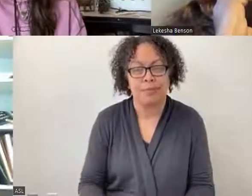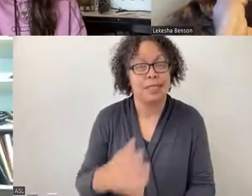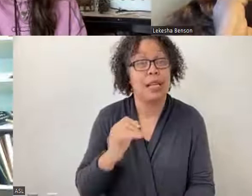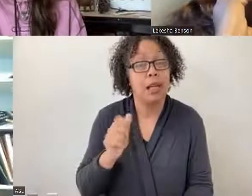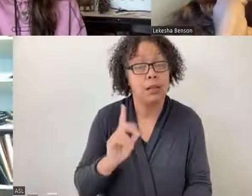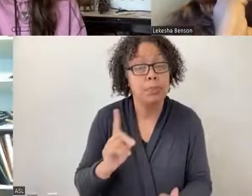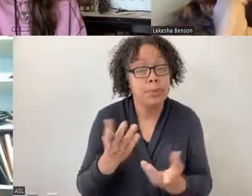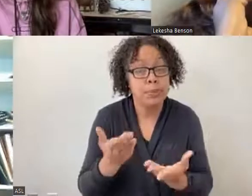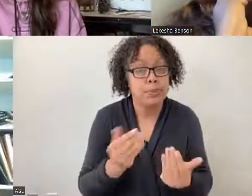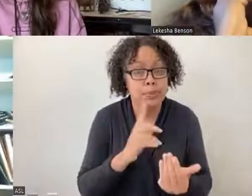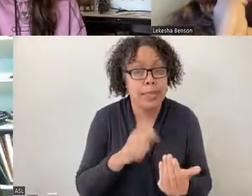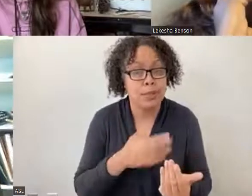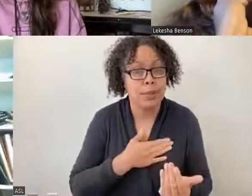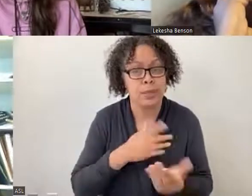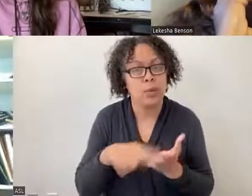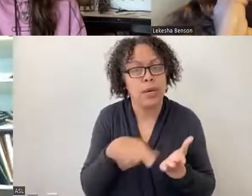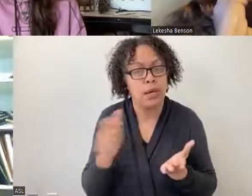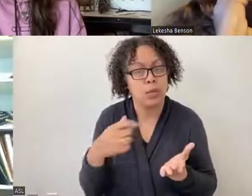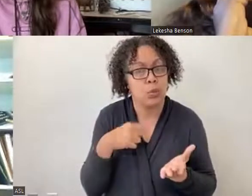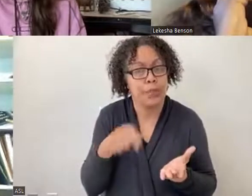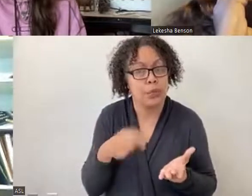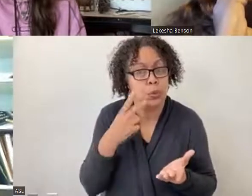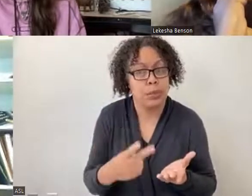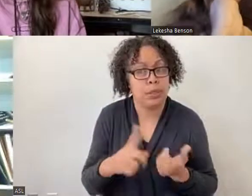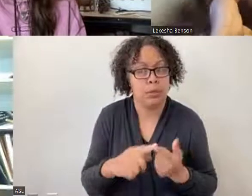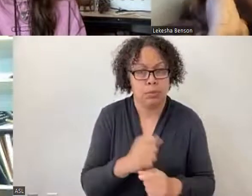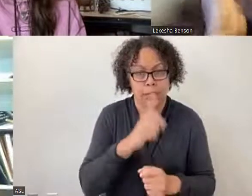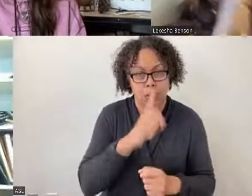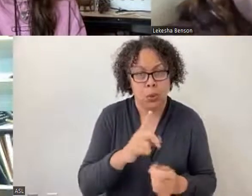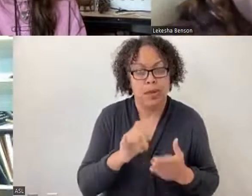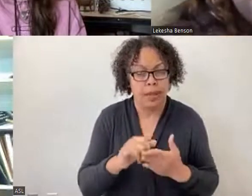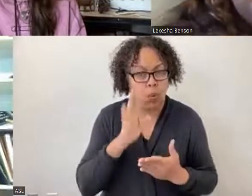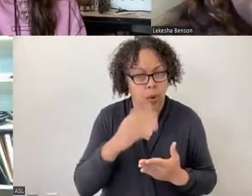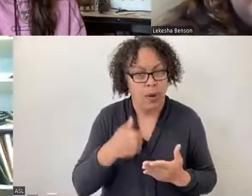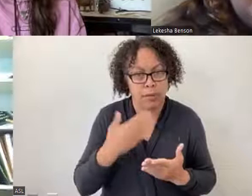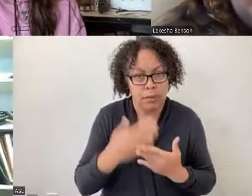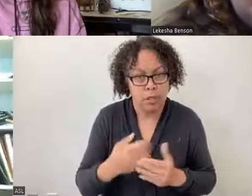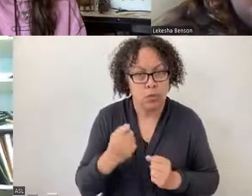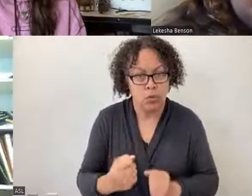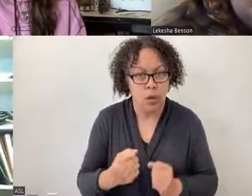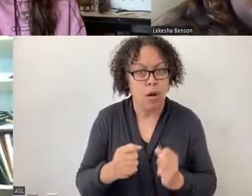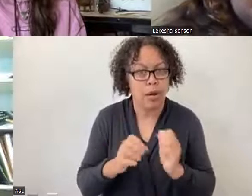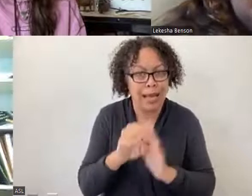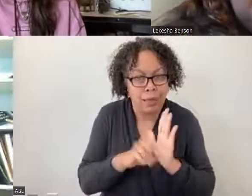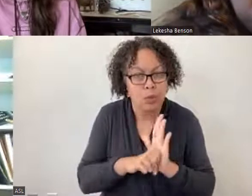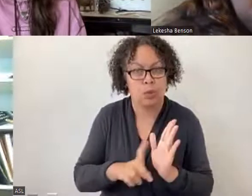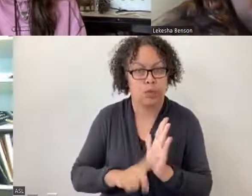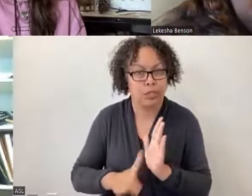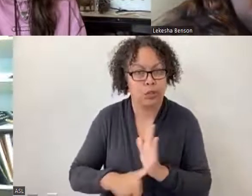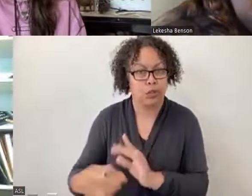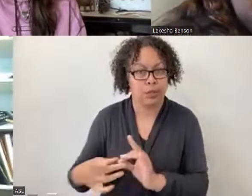question. What else do we think we need to see to really ensure meaningful research ethic relationships?